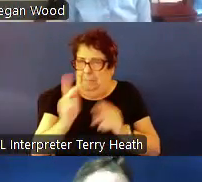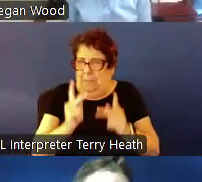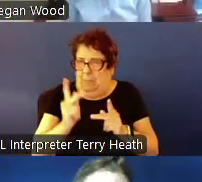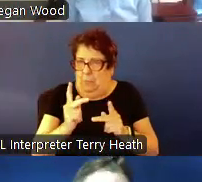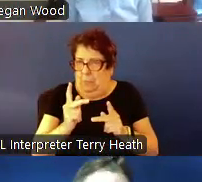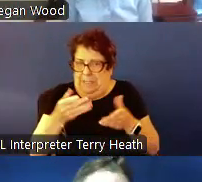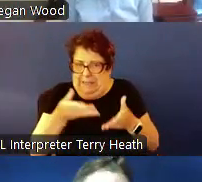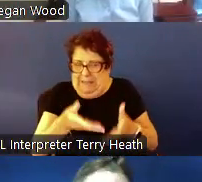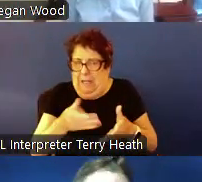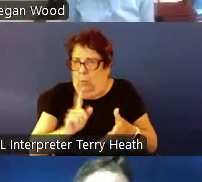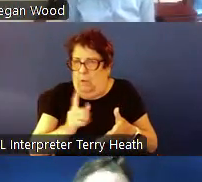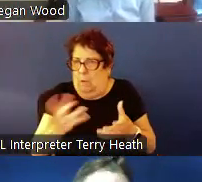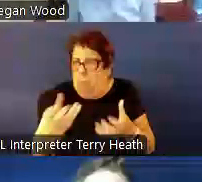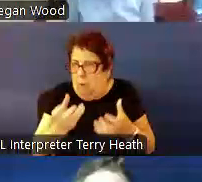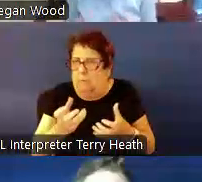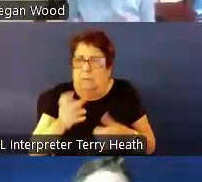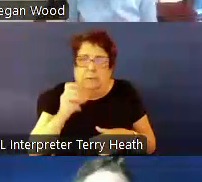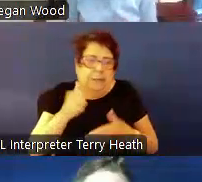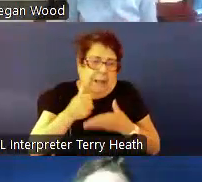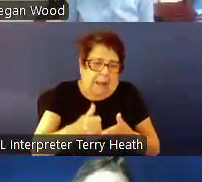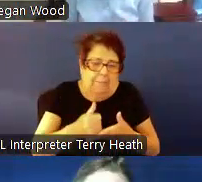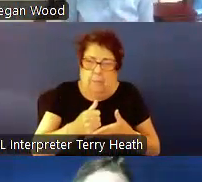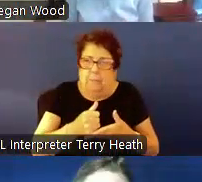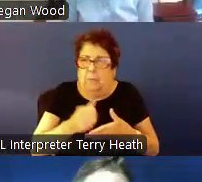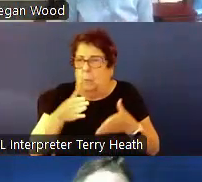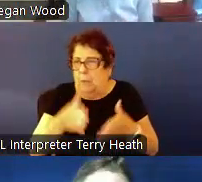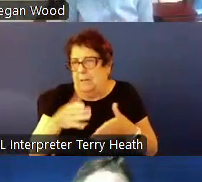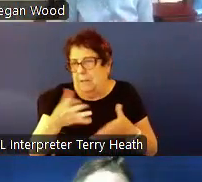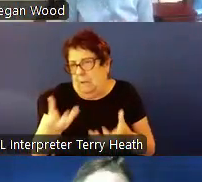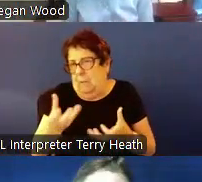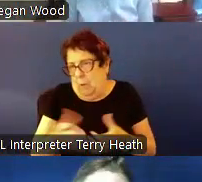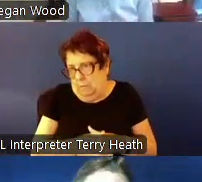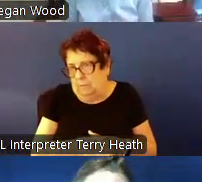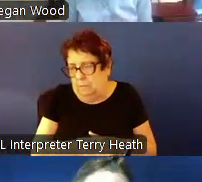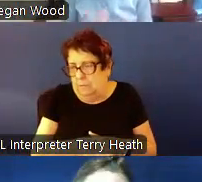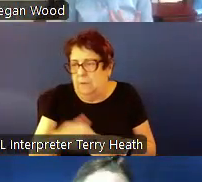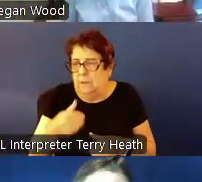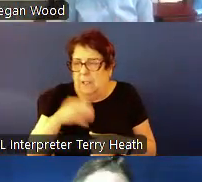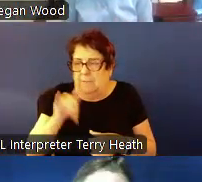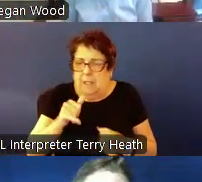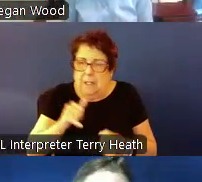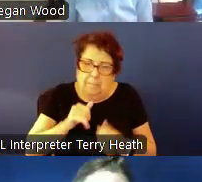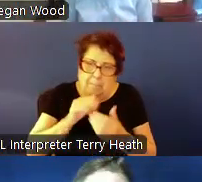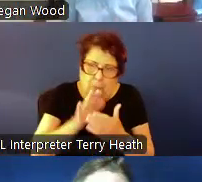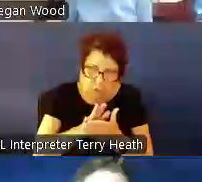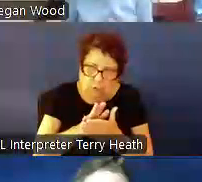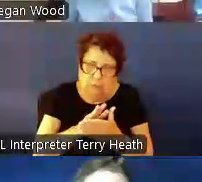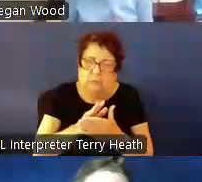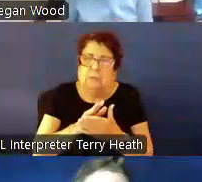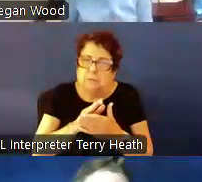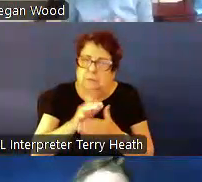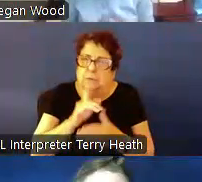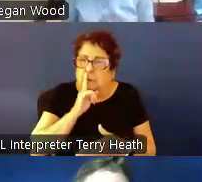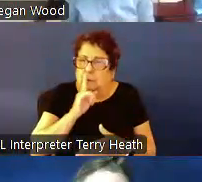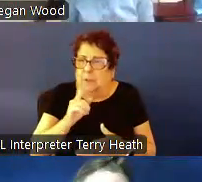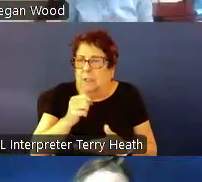to be helped. So having that same approach to the work really helps to make this a healthy, a